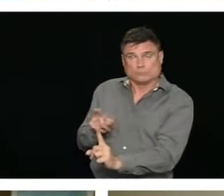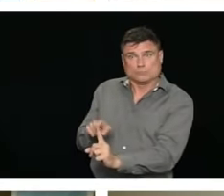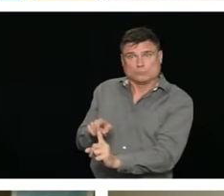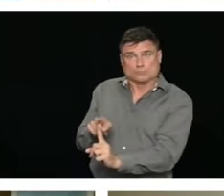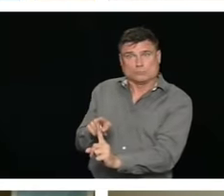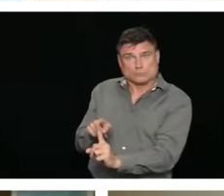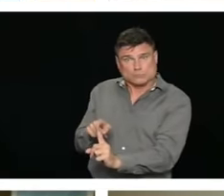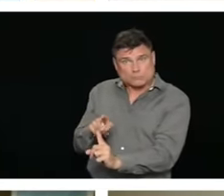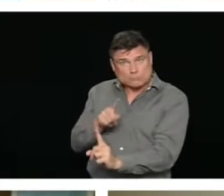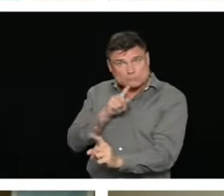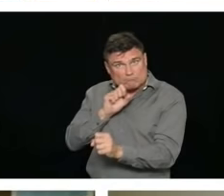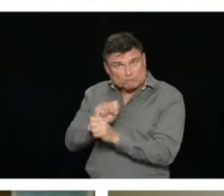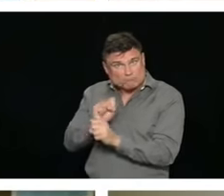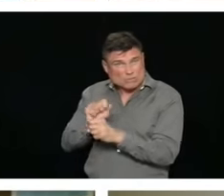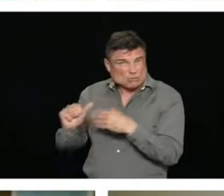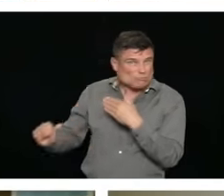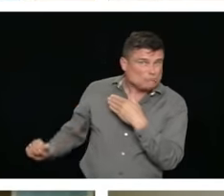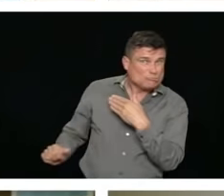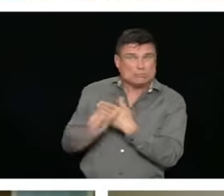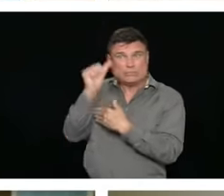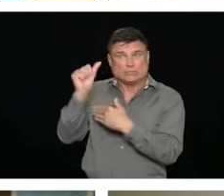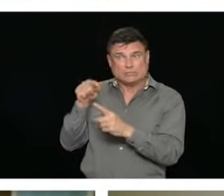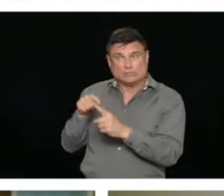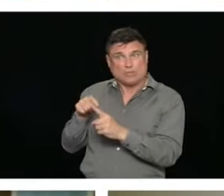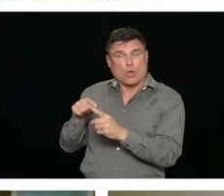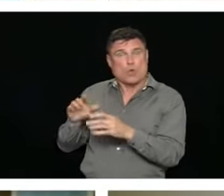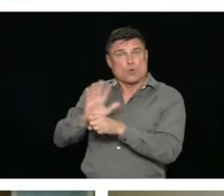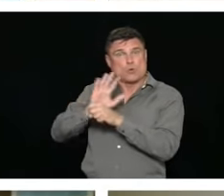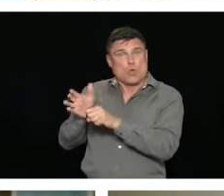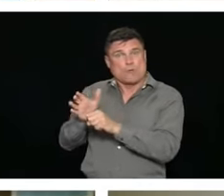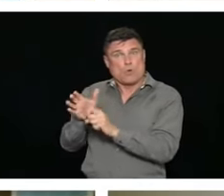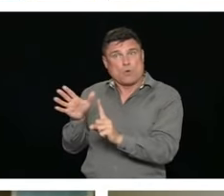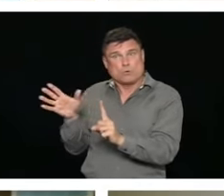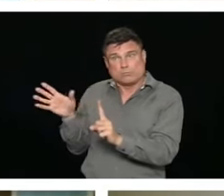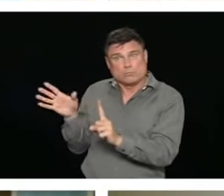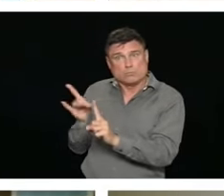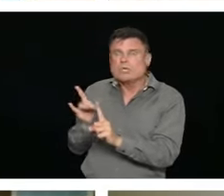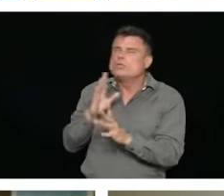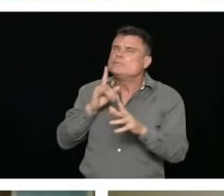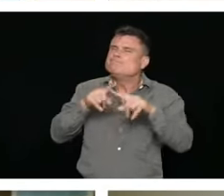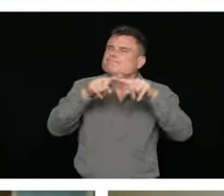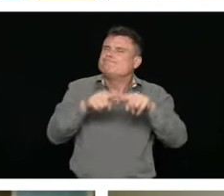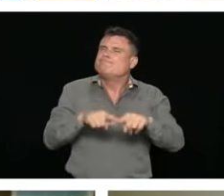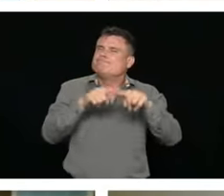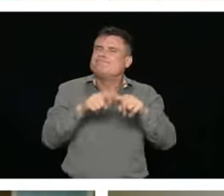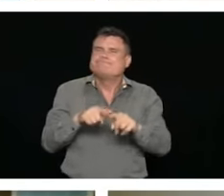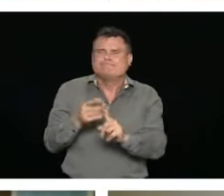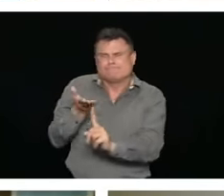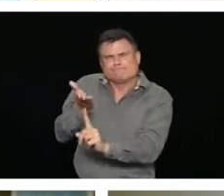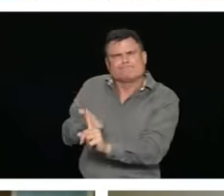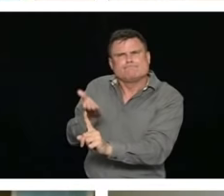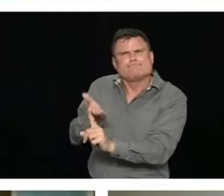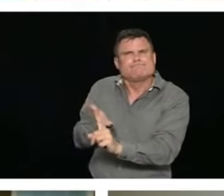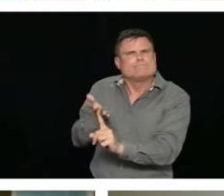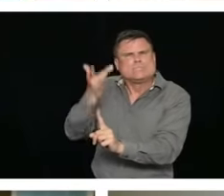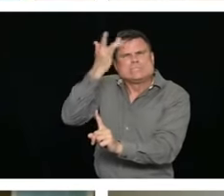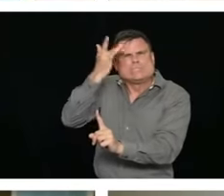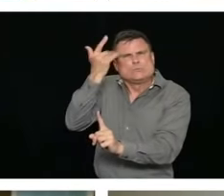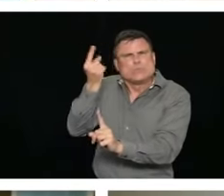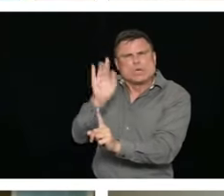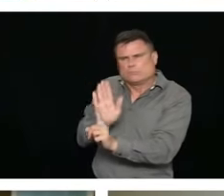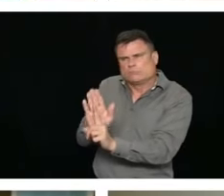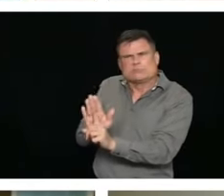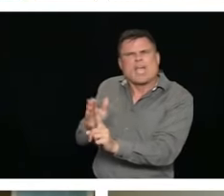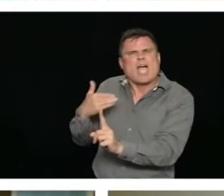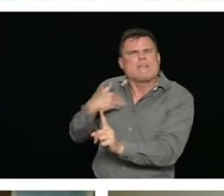that you as a parent will make with your family doctor and nurse practitioner around what the best approach is.